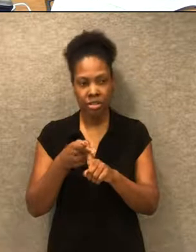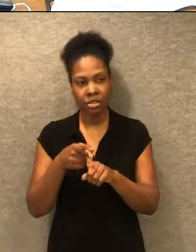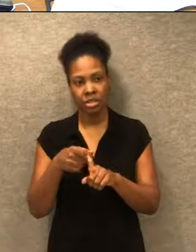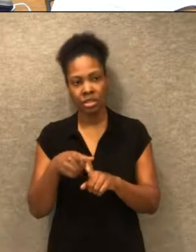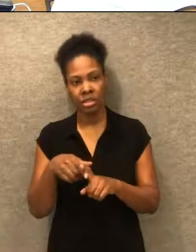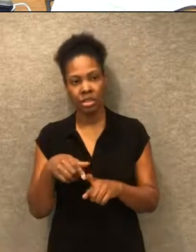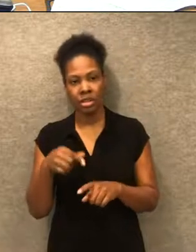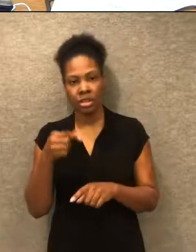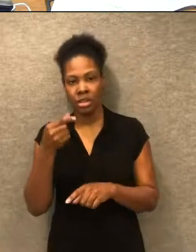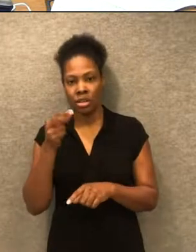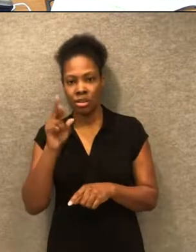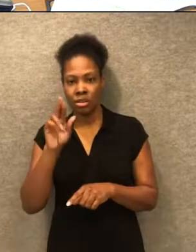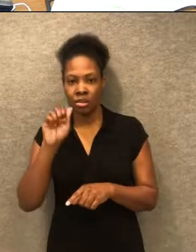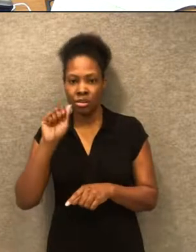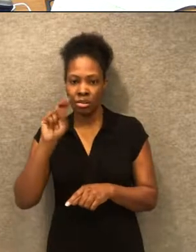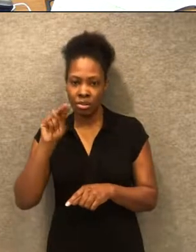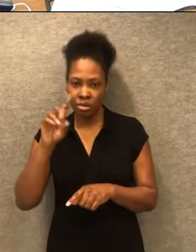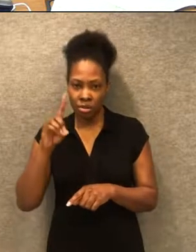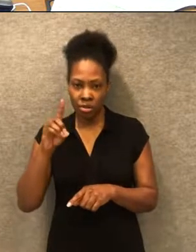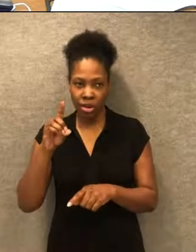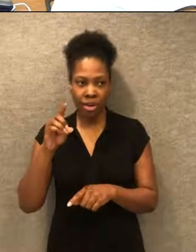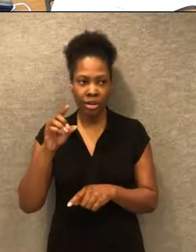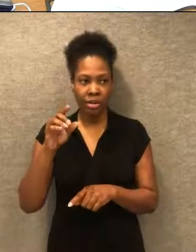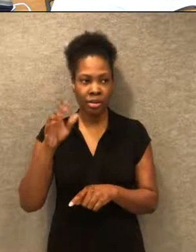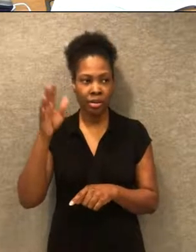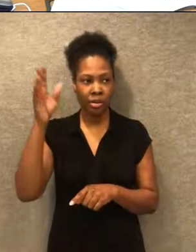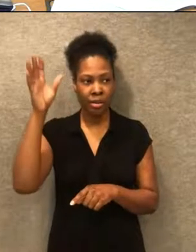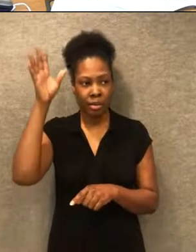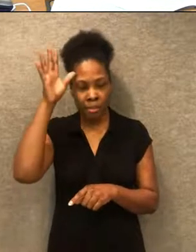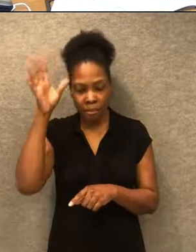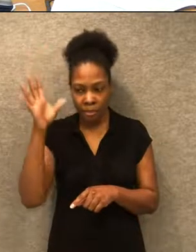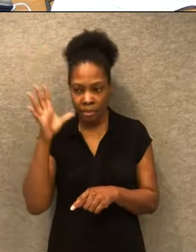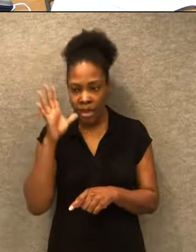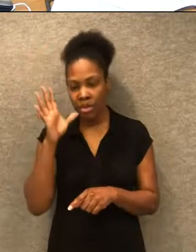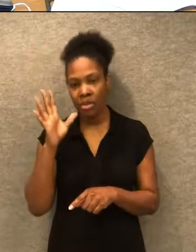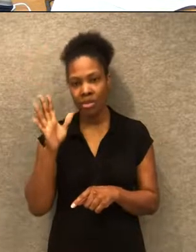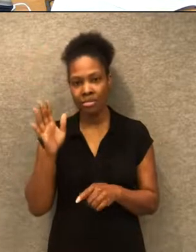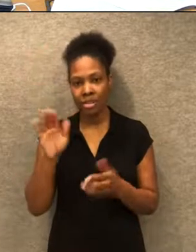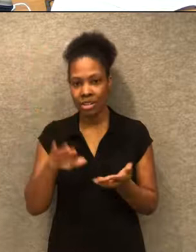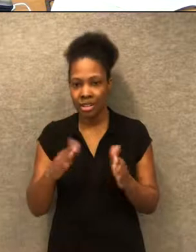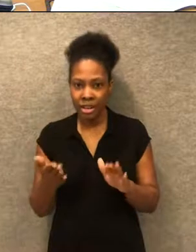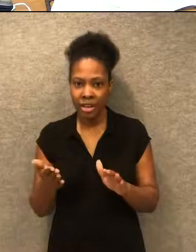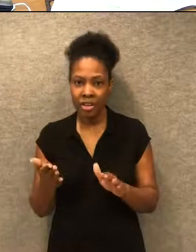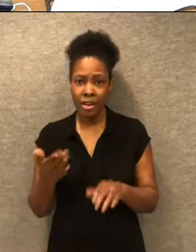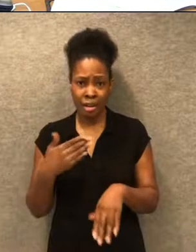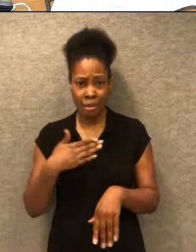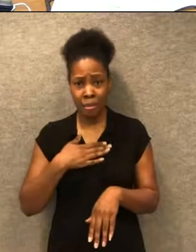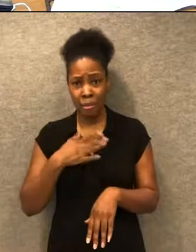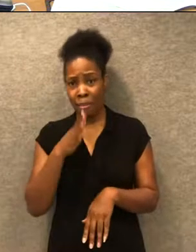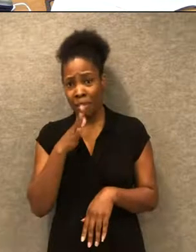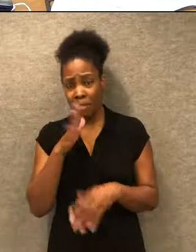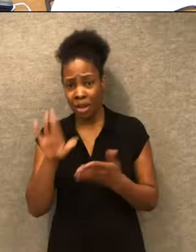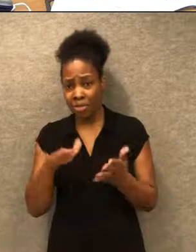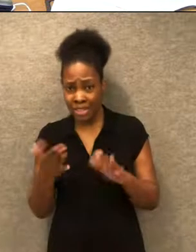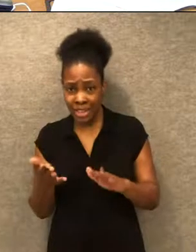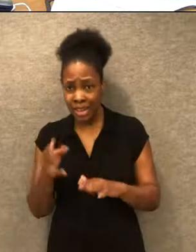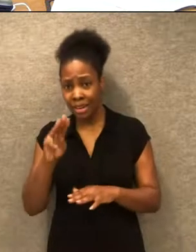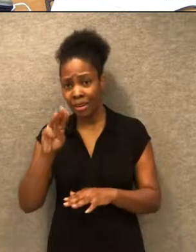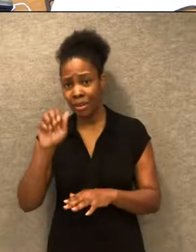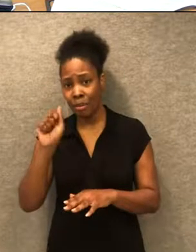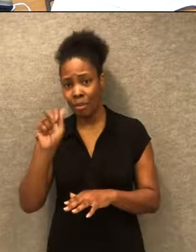acquaintances. You know, I lost my mom on March the 8th, you know. And just from your